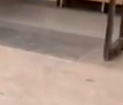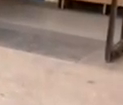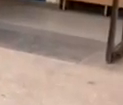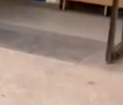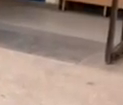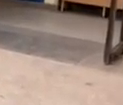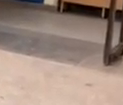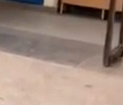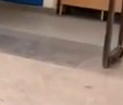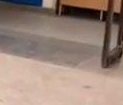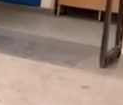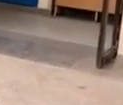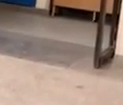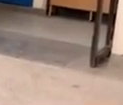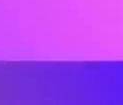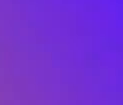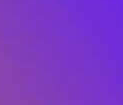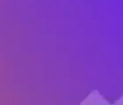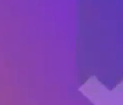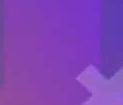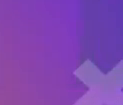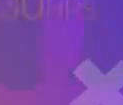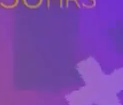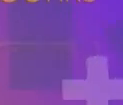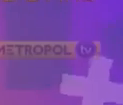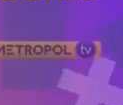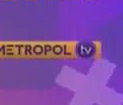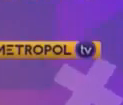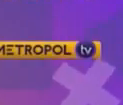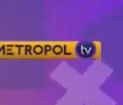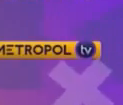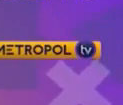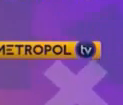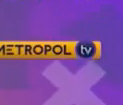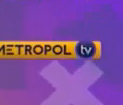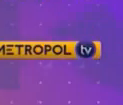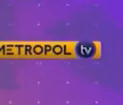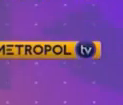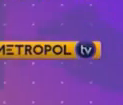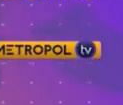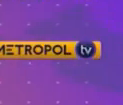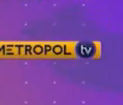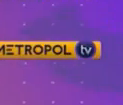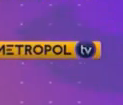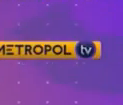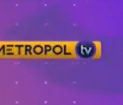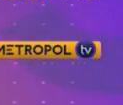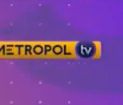lady. Catch new episodes every Wednesday at 7:30 p.m.